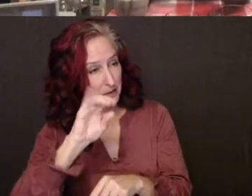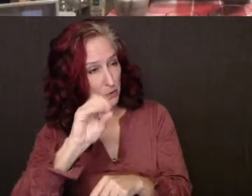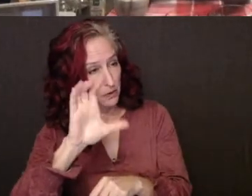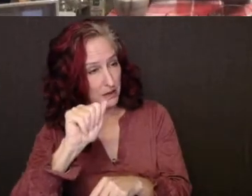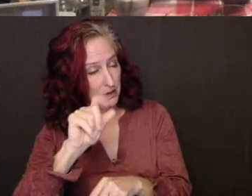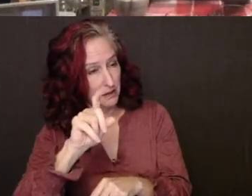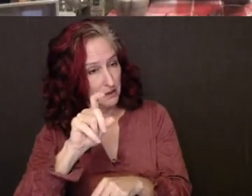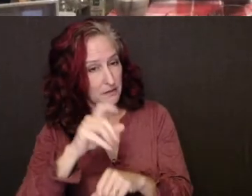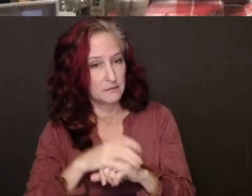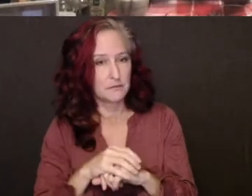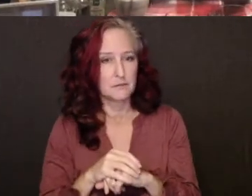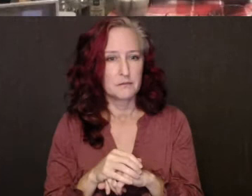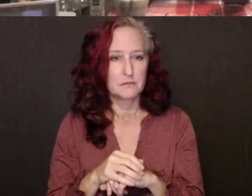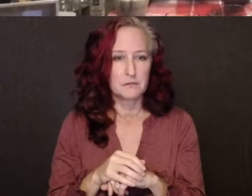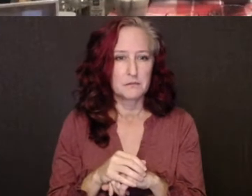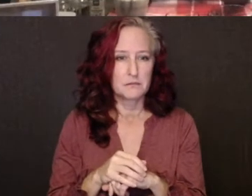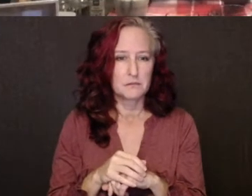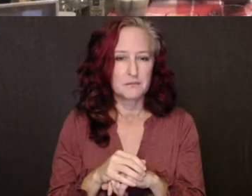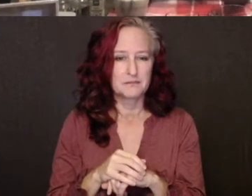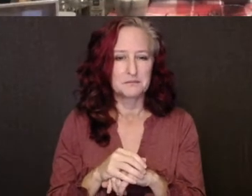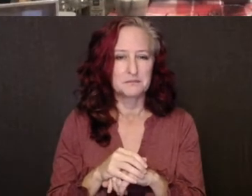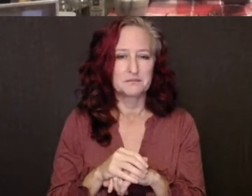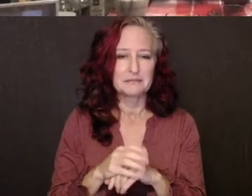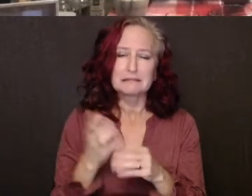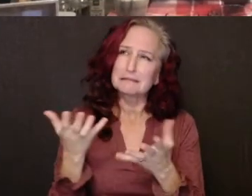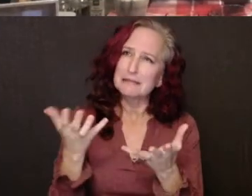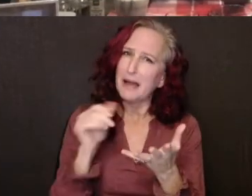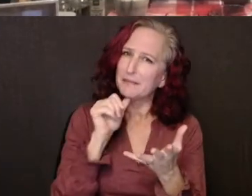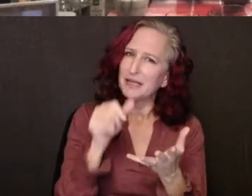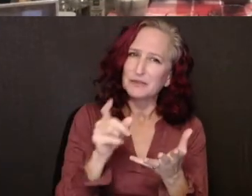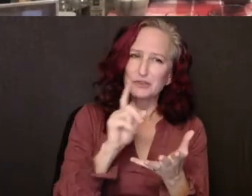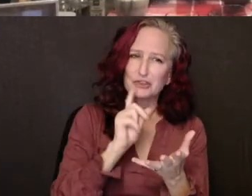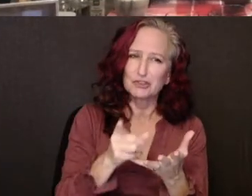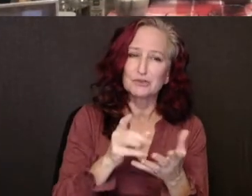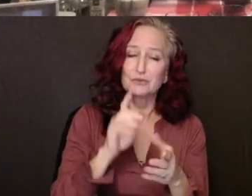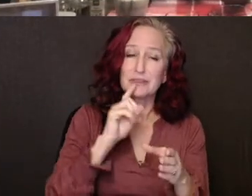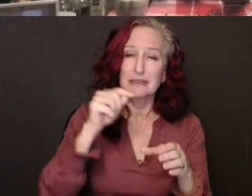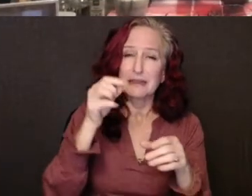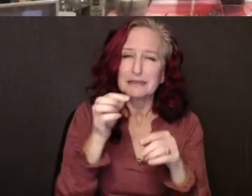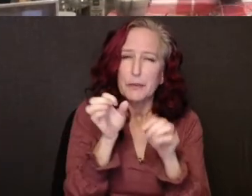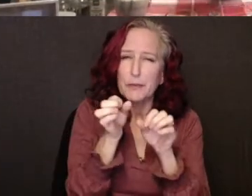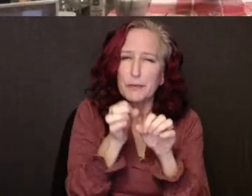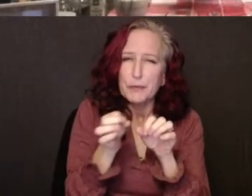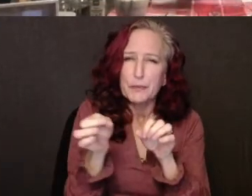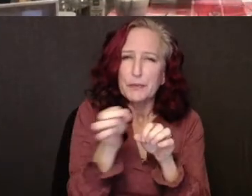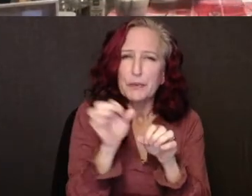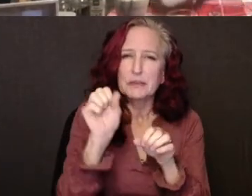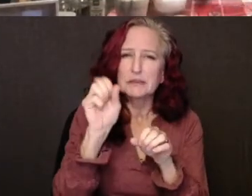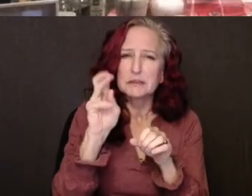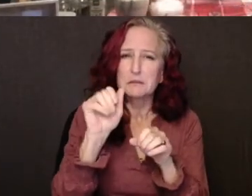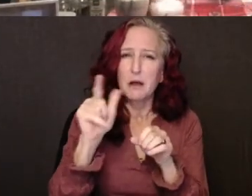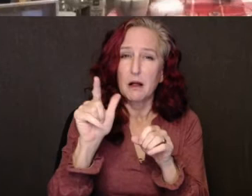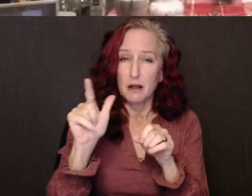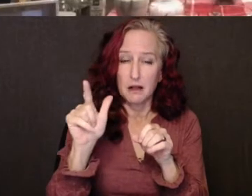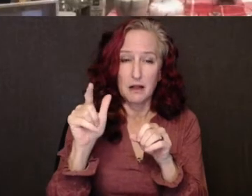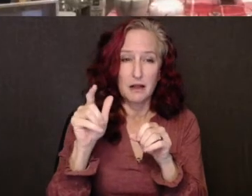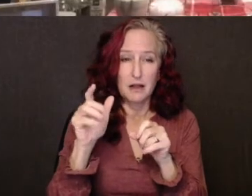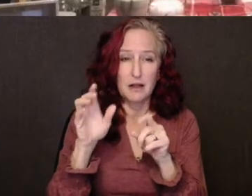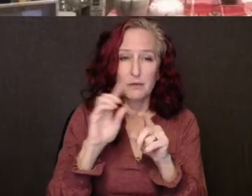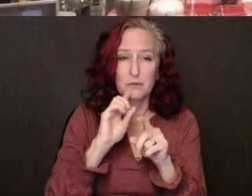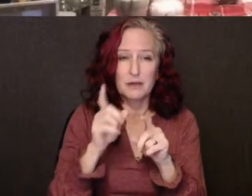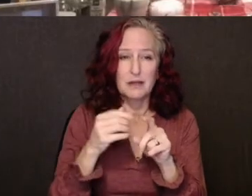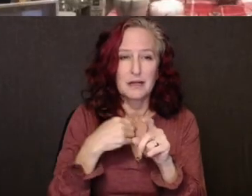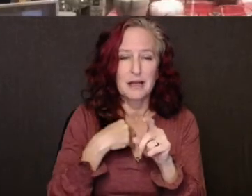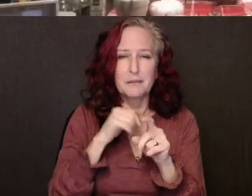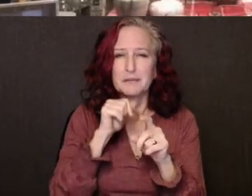before using it, just to kind of soften it up and make it easier to cook. Otherwise, it would just take much longer to cook, and we don't want that. So, and if